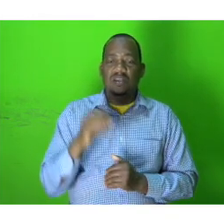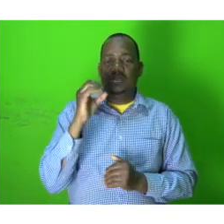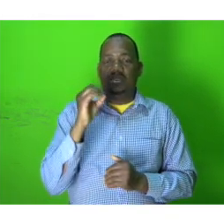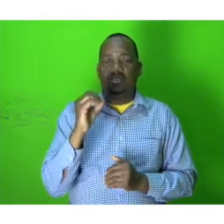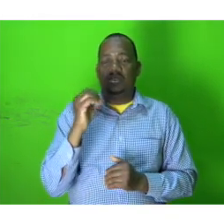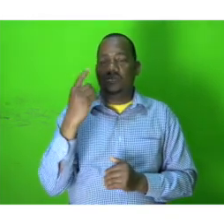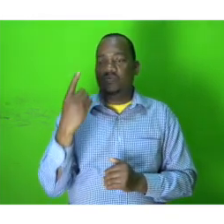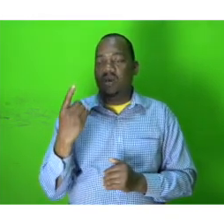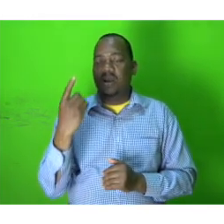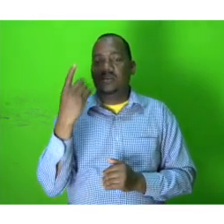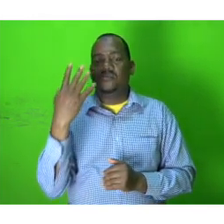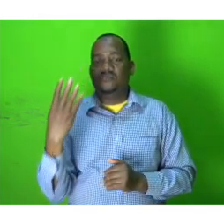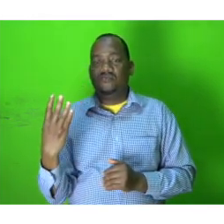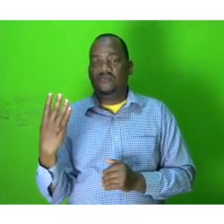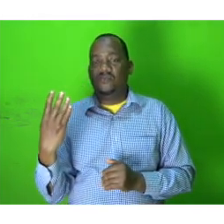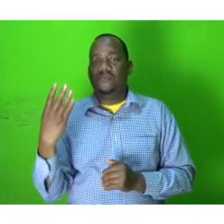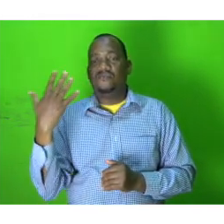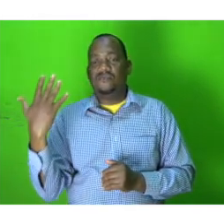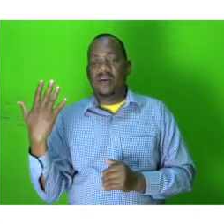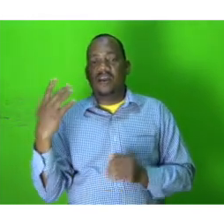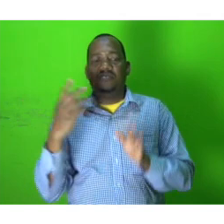Accounting number